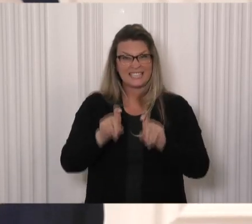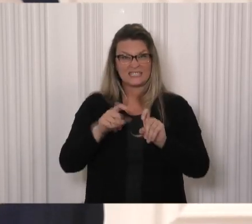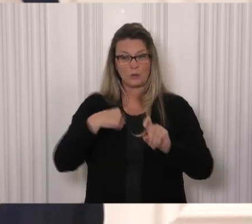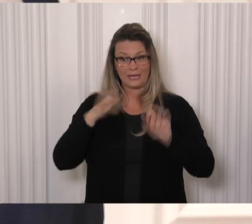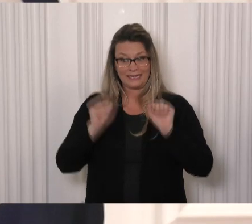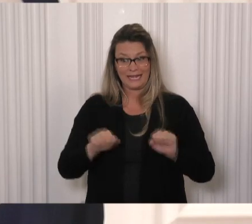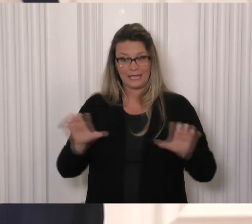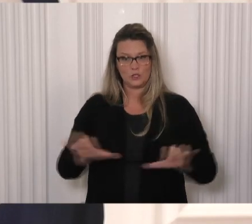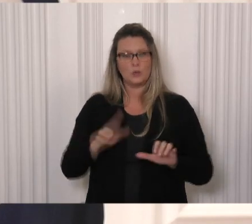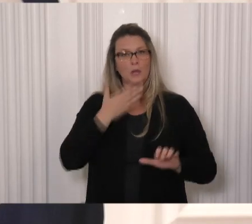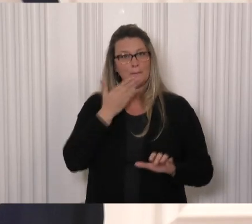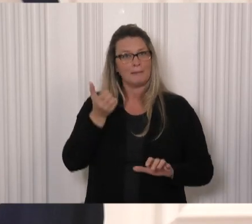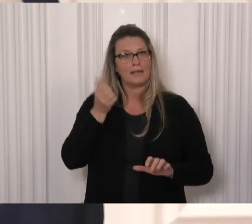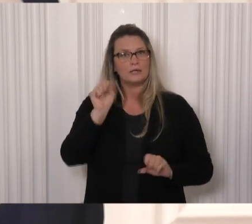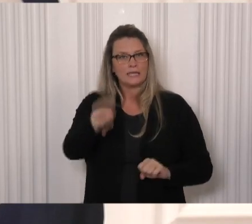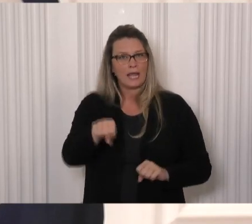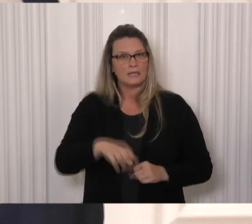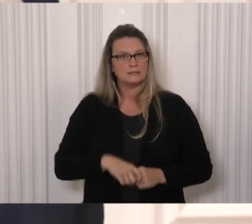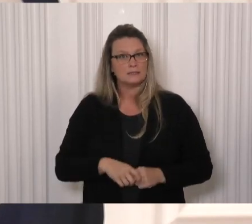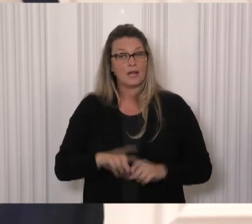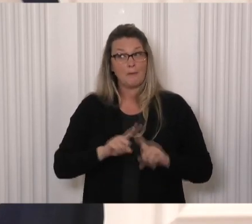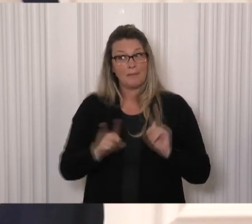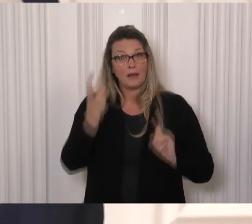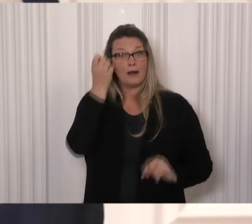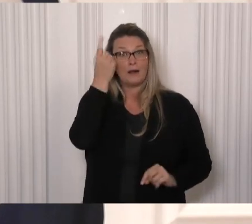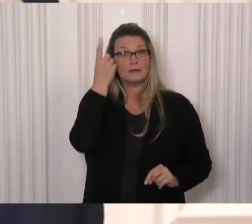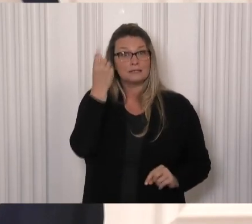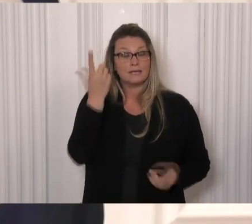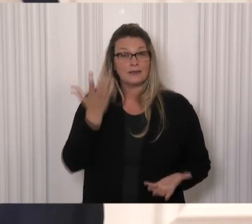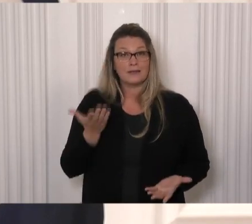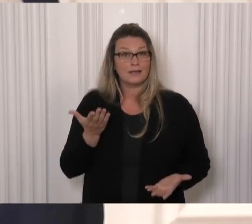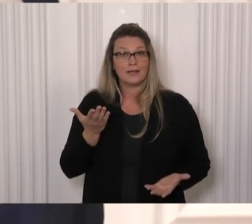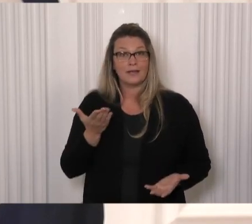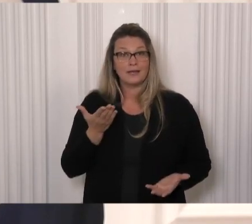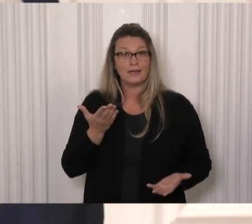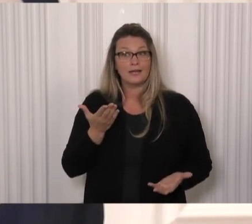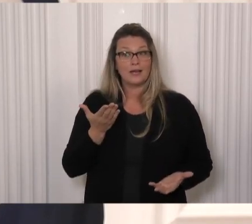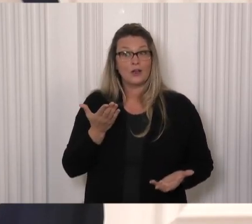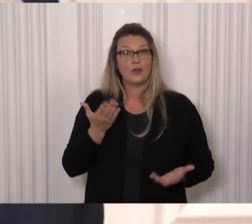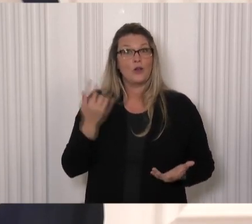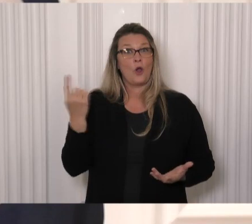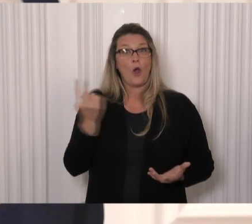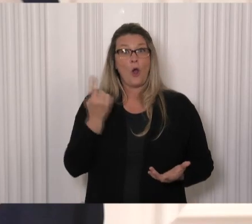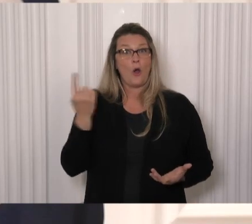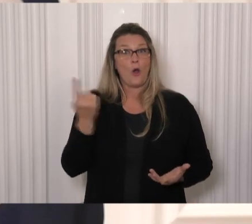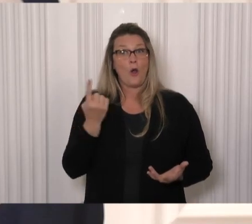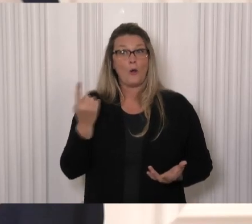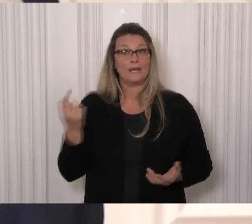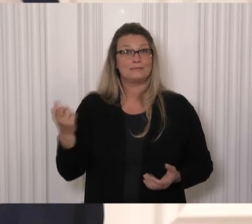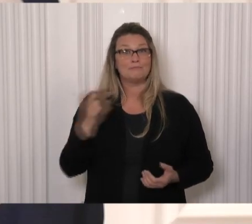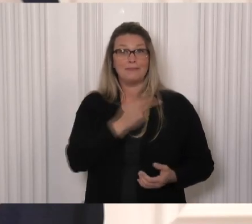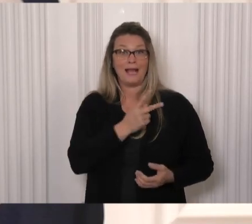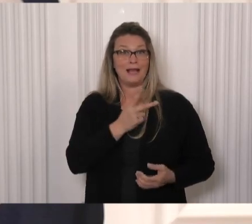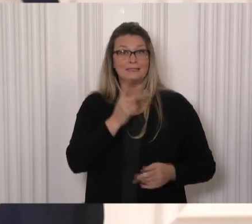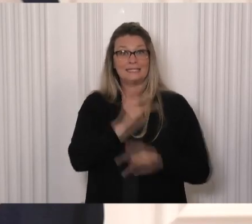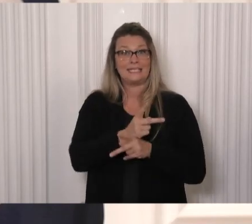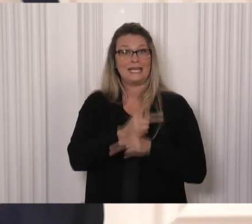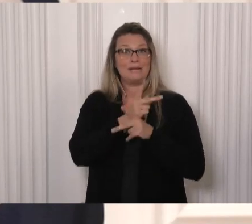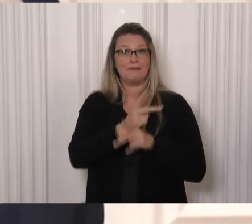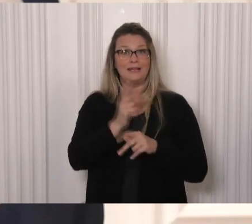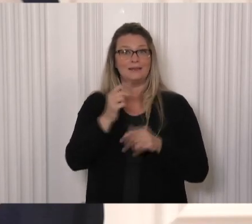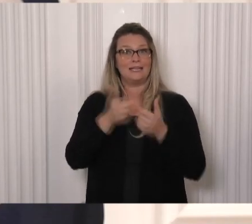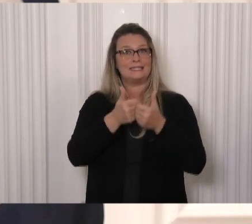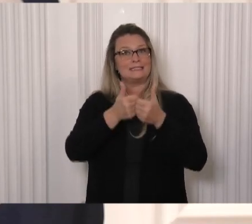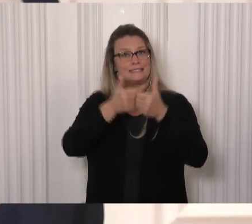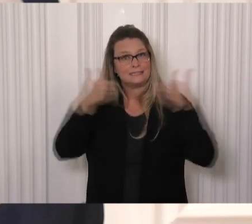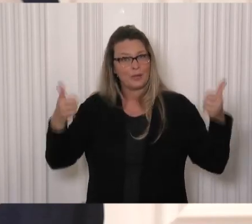be. With all that, though, the better off we would be always comes back to keeping our